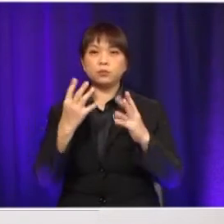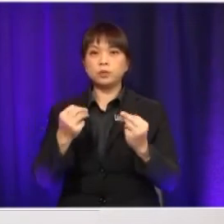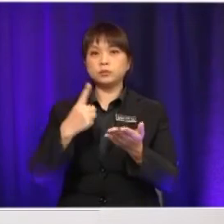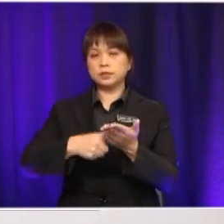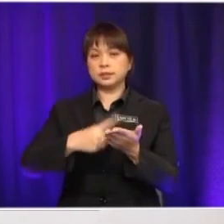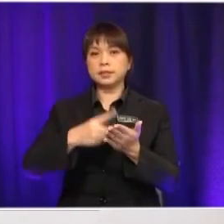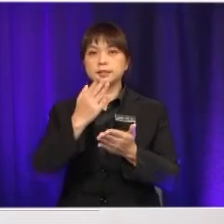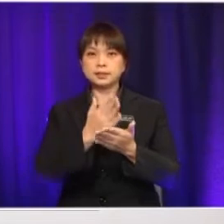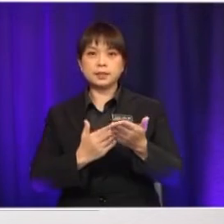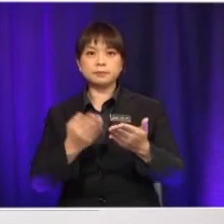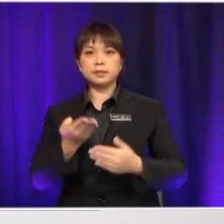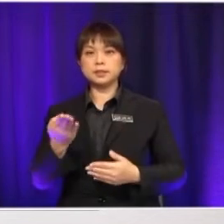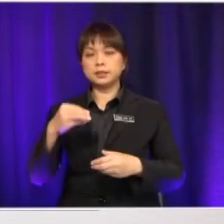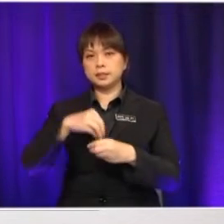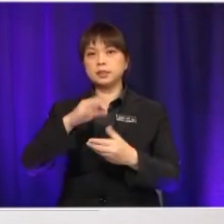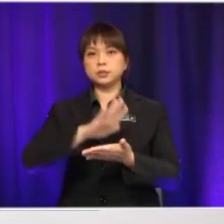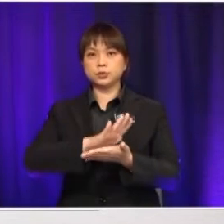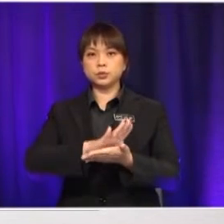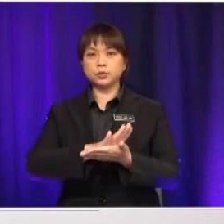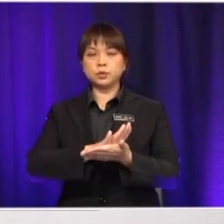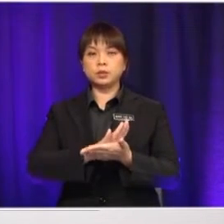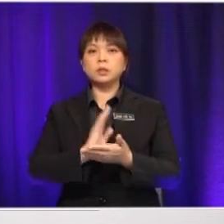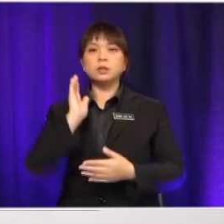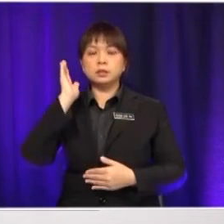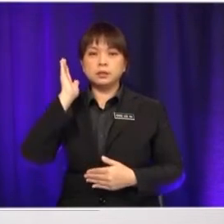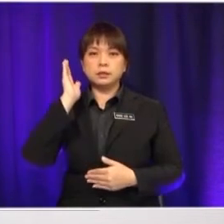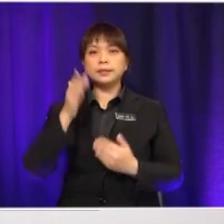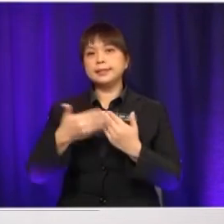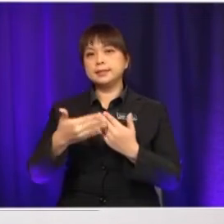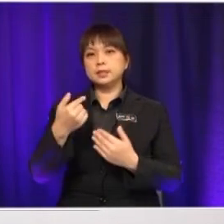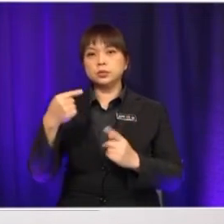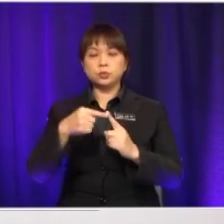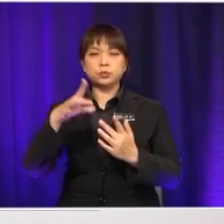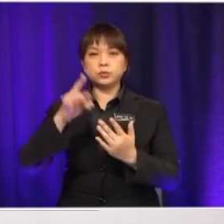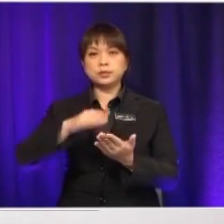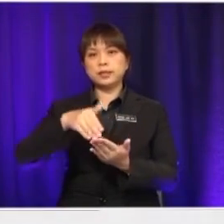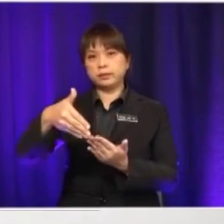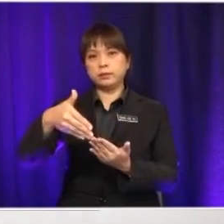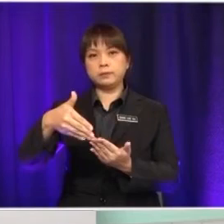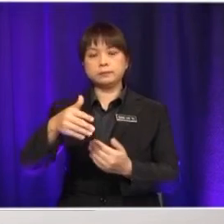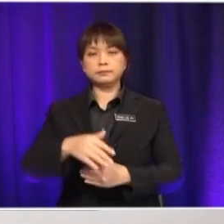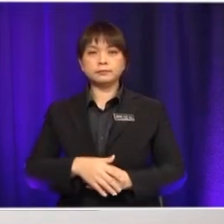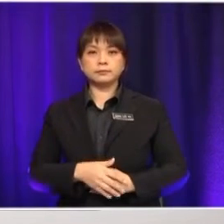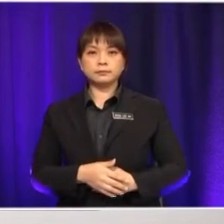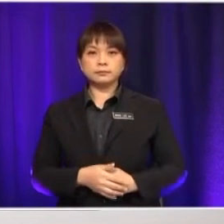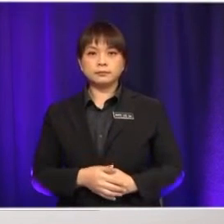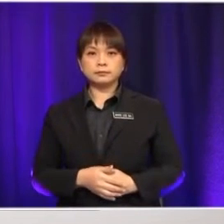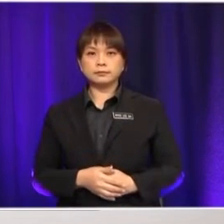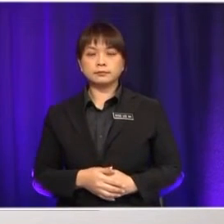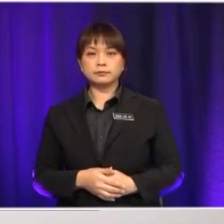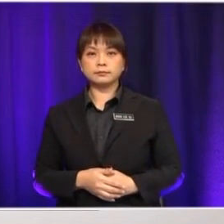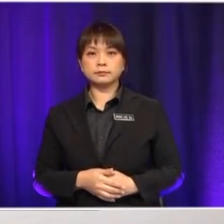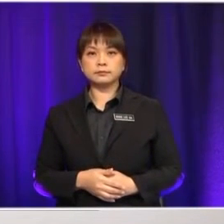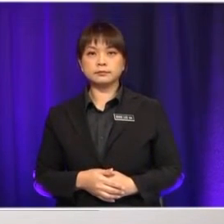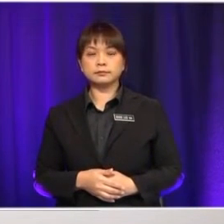friend at the school, I will definitely choose a portable computer for having a discussion with my teammate. Although the laptop are